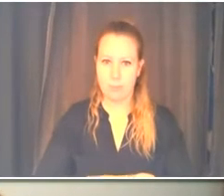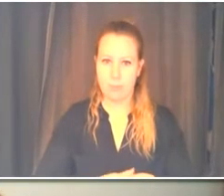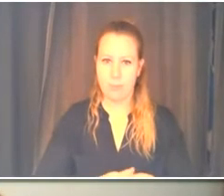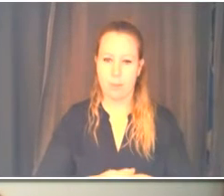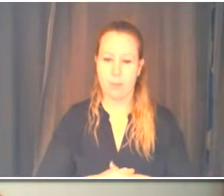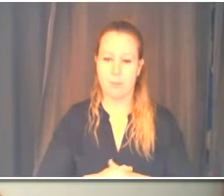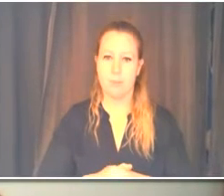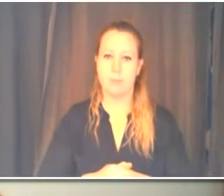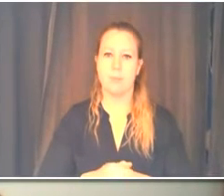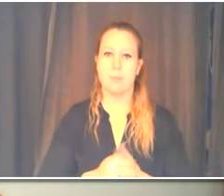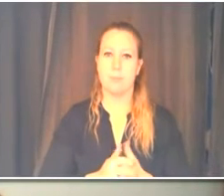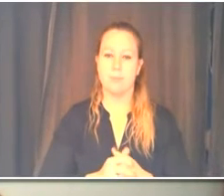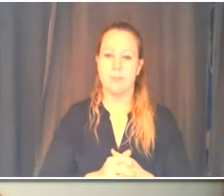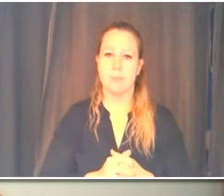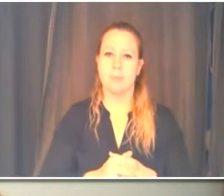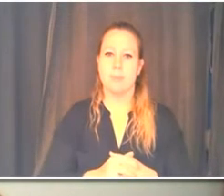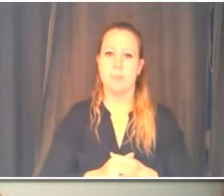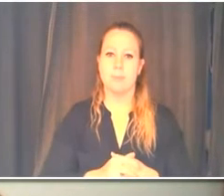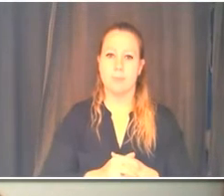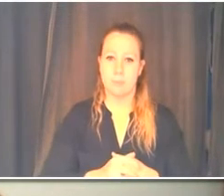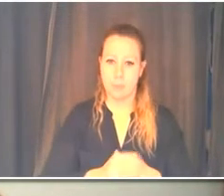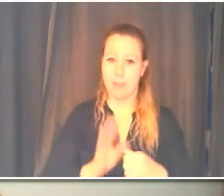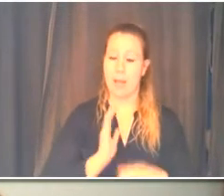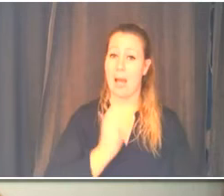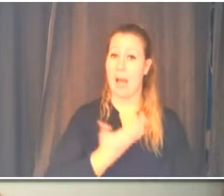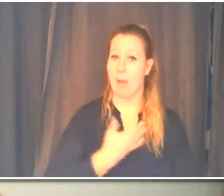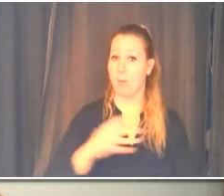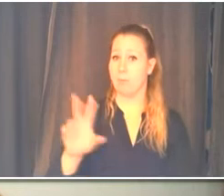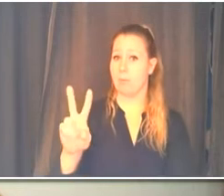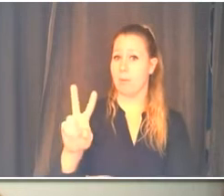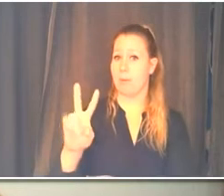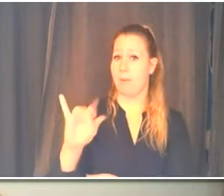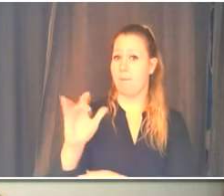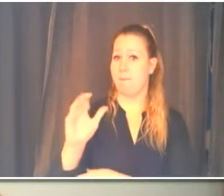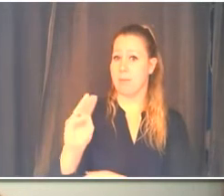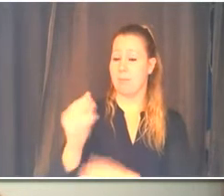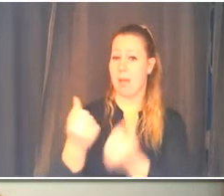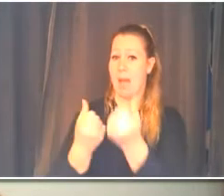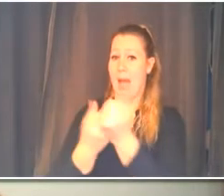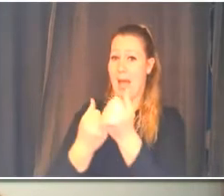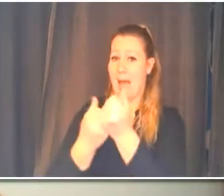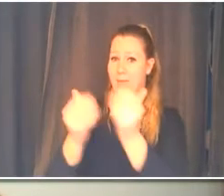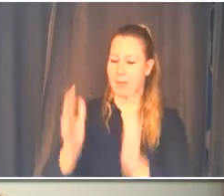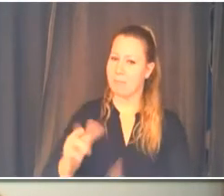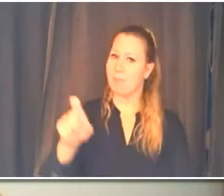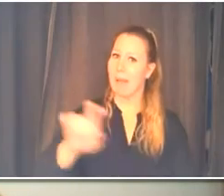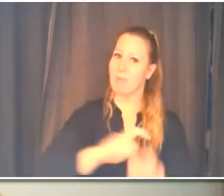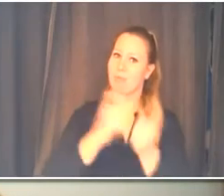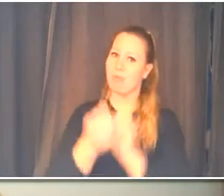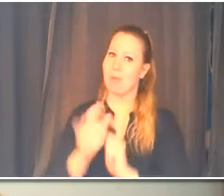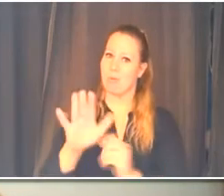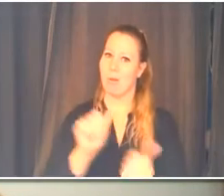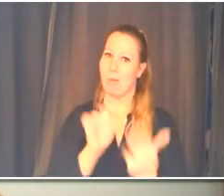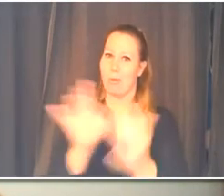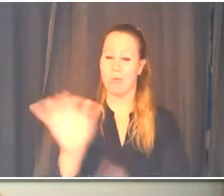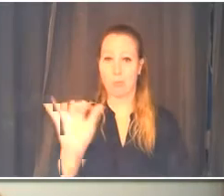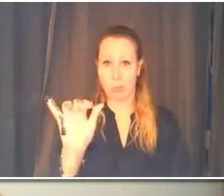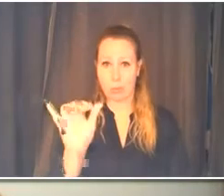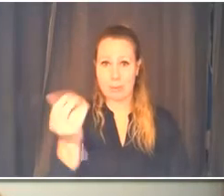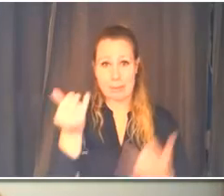Advocates connect with victims with the same array of highquality programs and services as were available prior to the